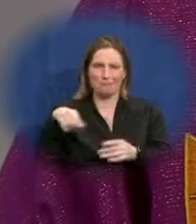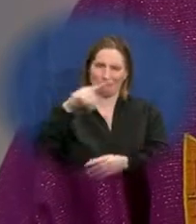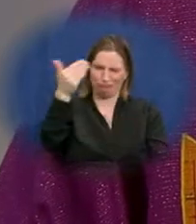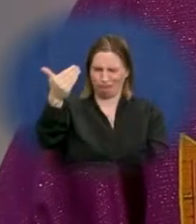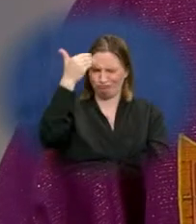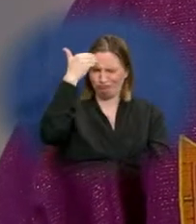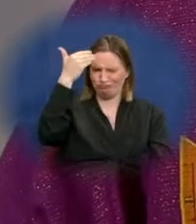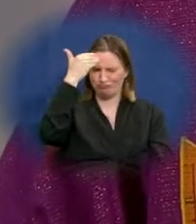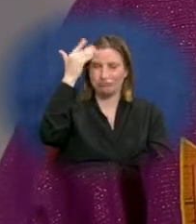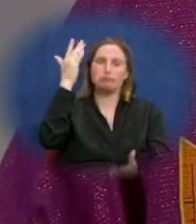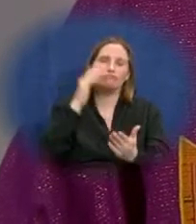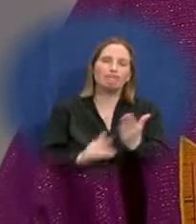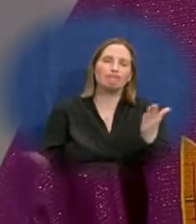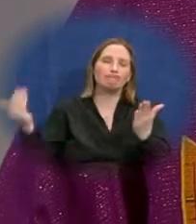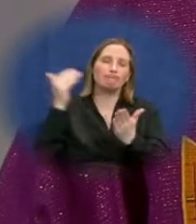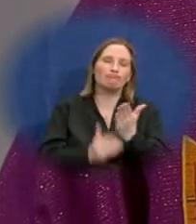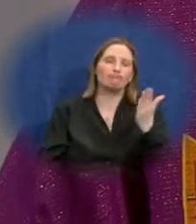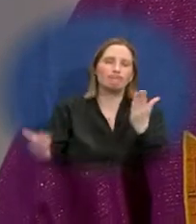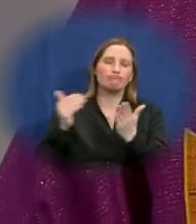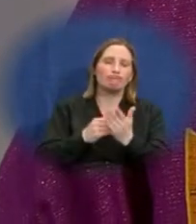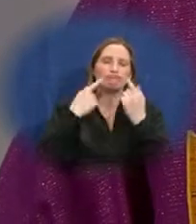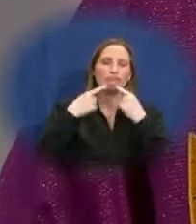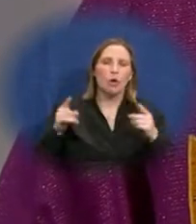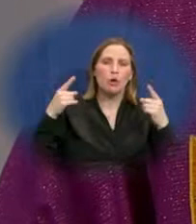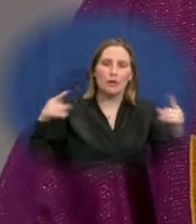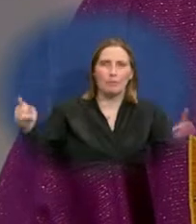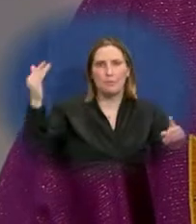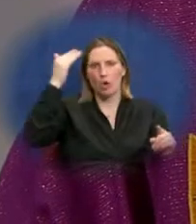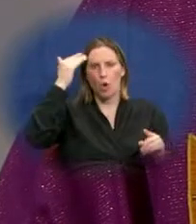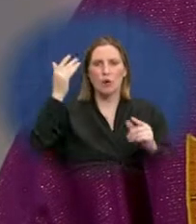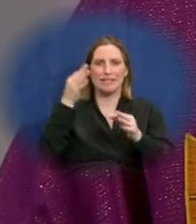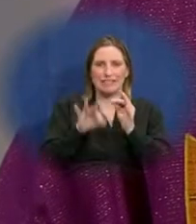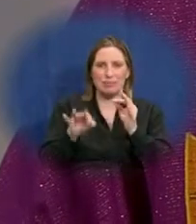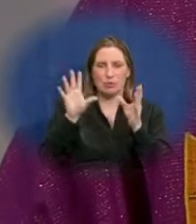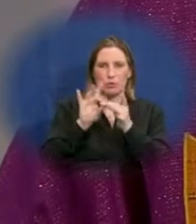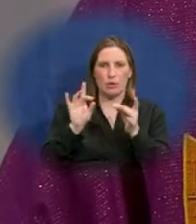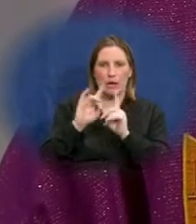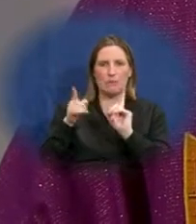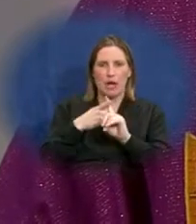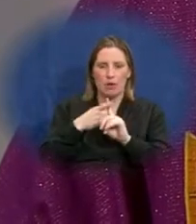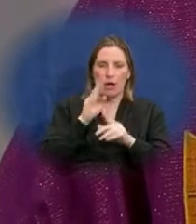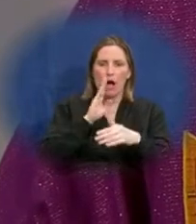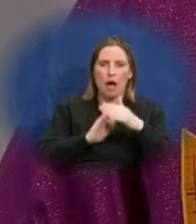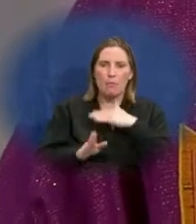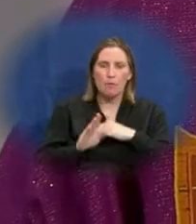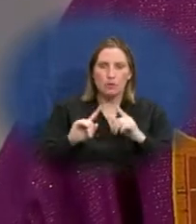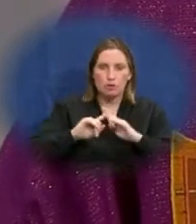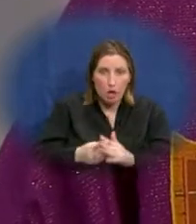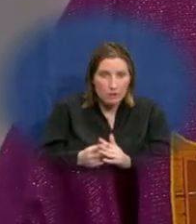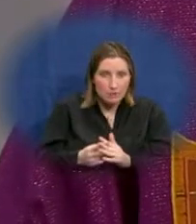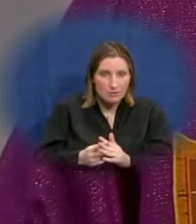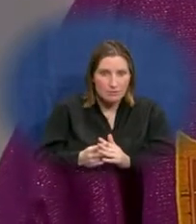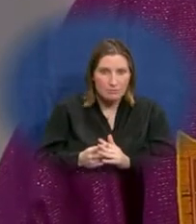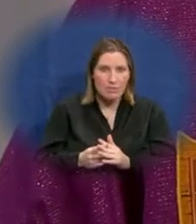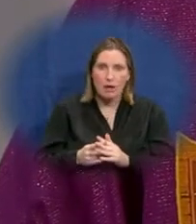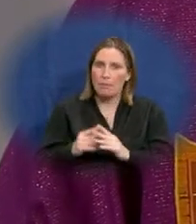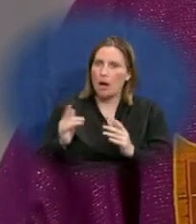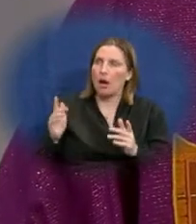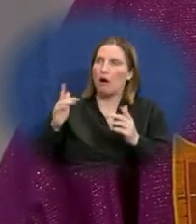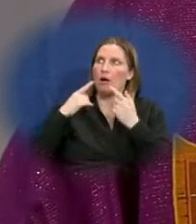and we hear over and over again proclaimed. Simple story of very humble beginnings, but profound